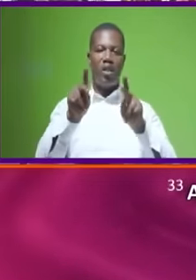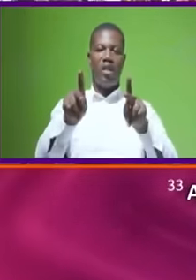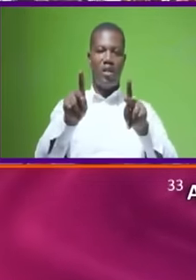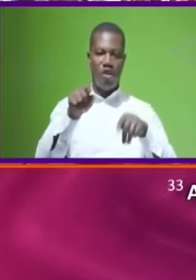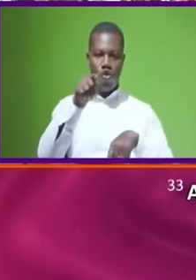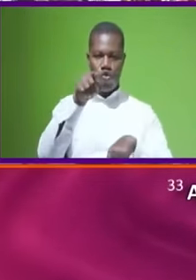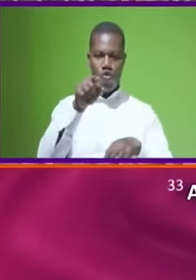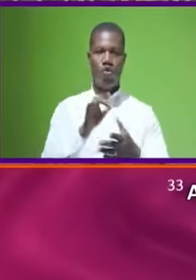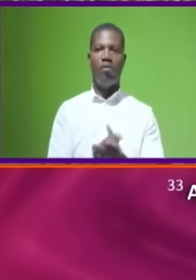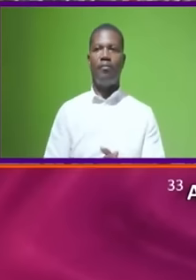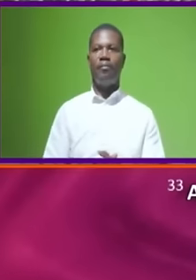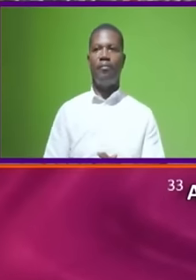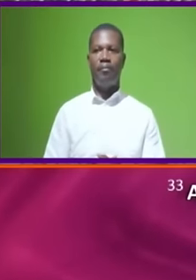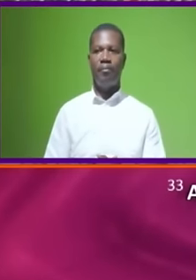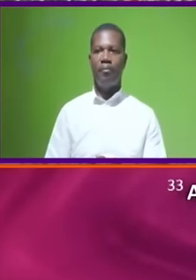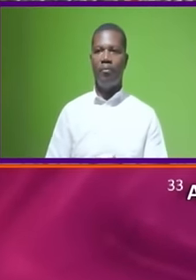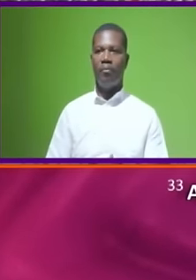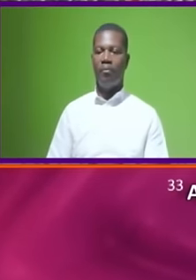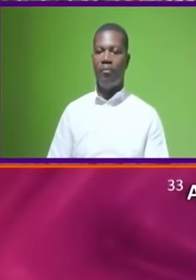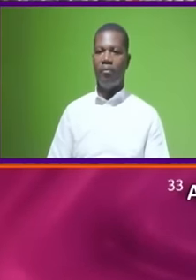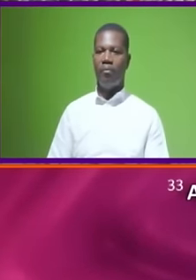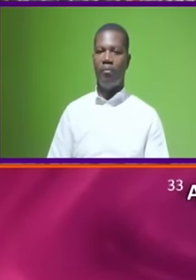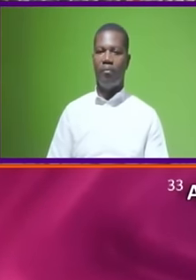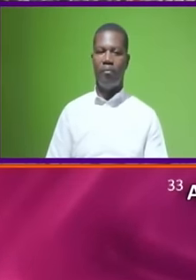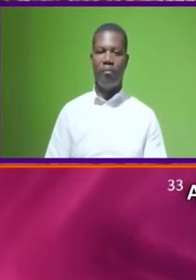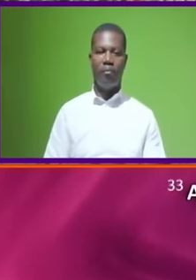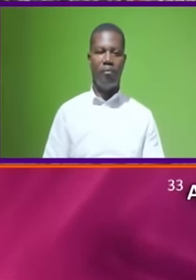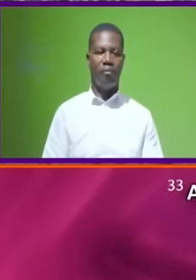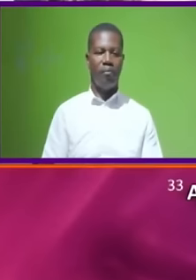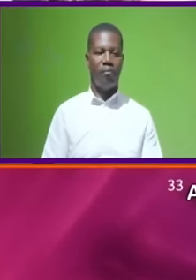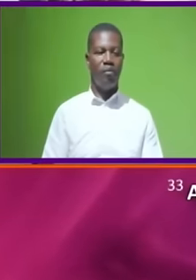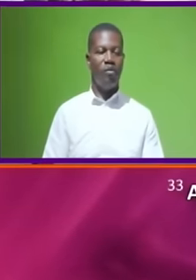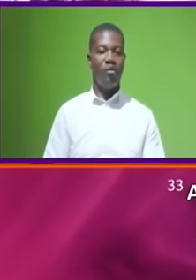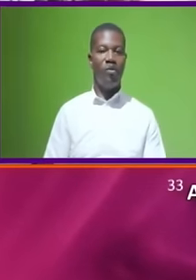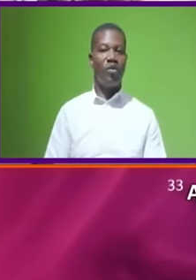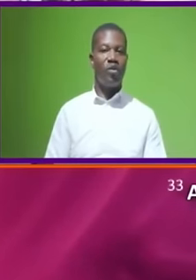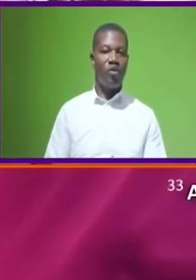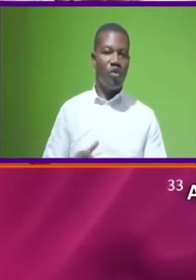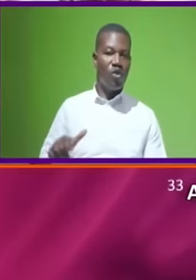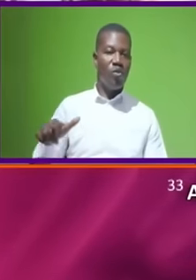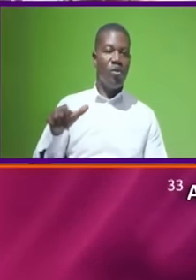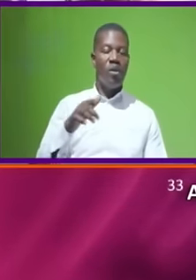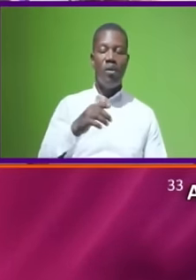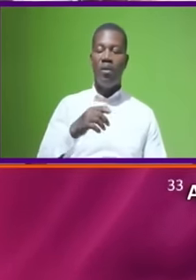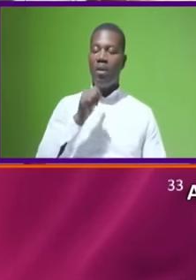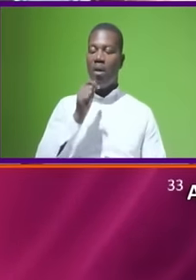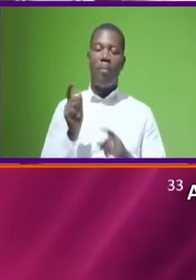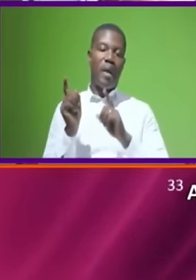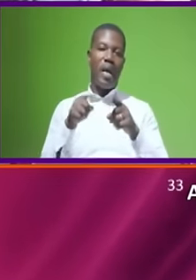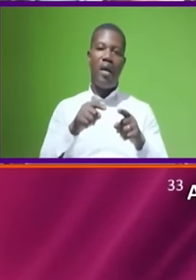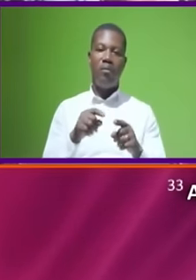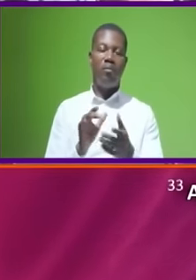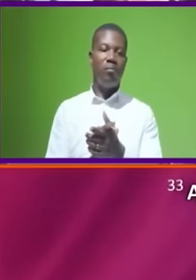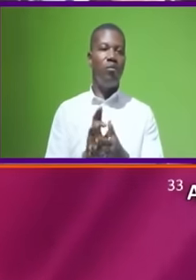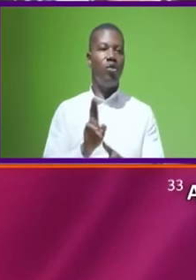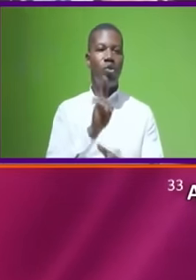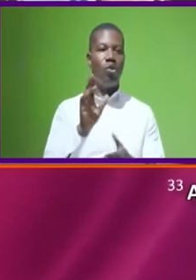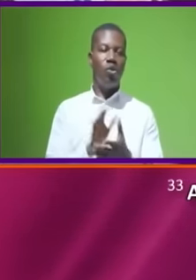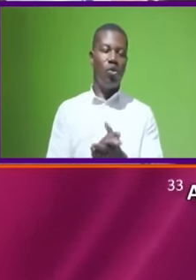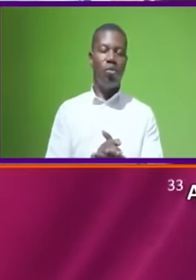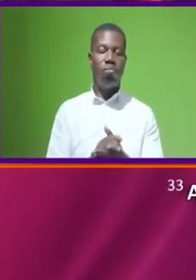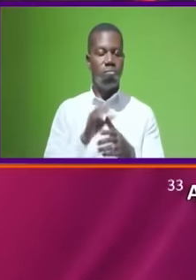by virtue of his stripes, you have a second chance. Yes. I have never used